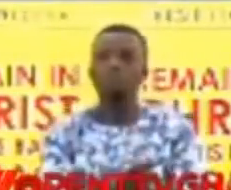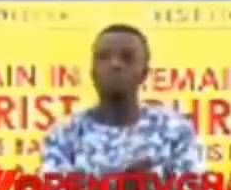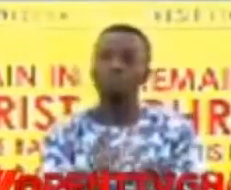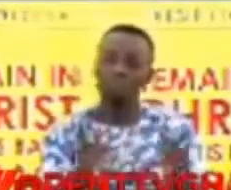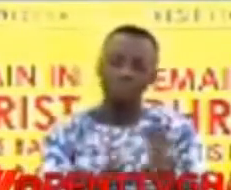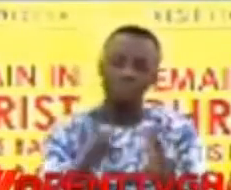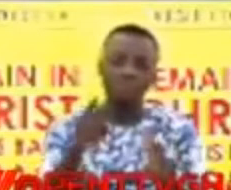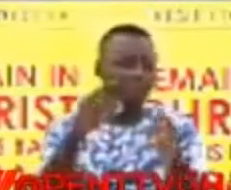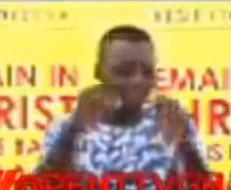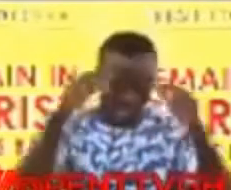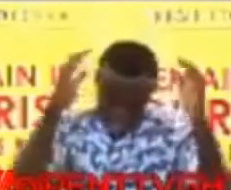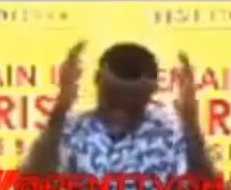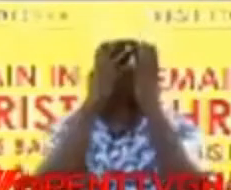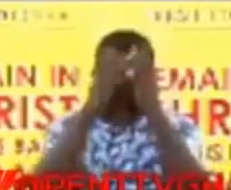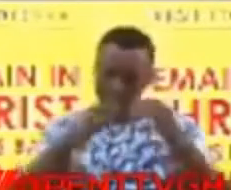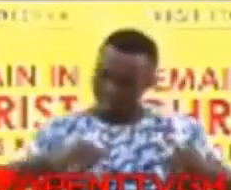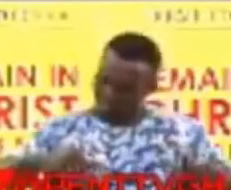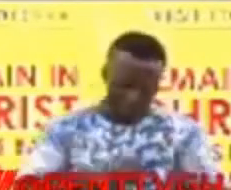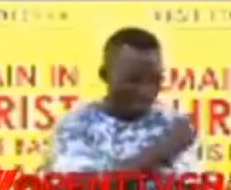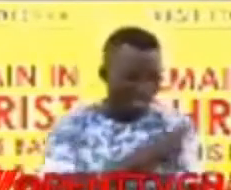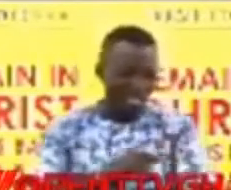this. The pain is too much.